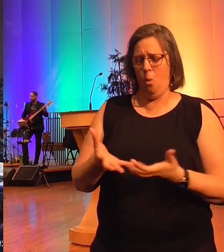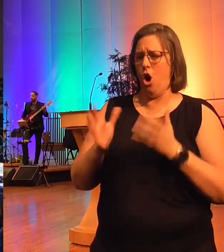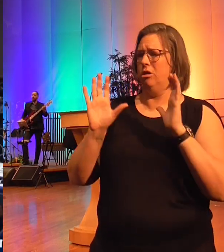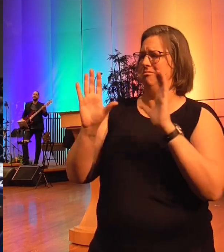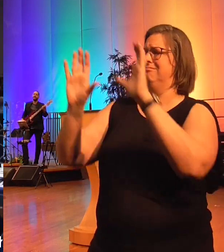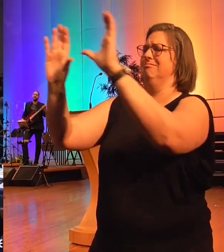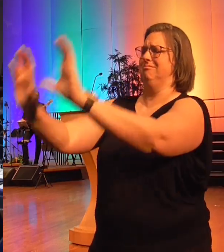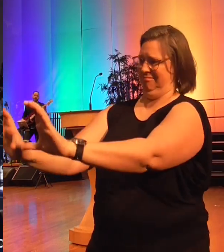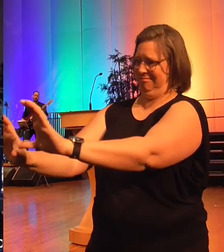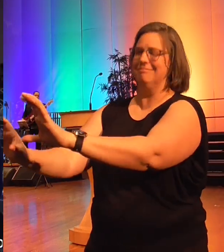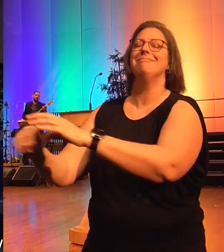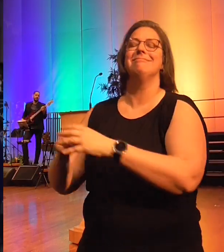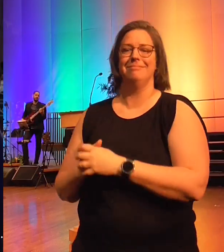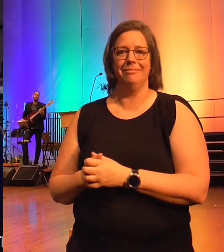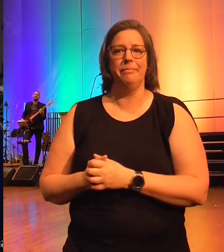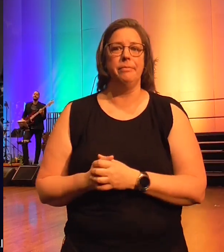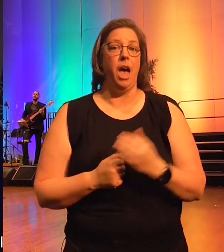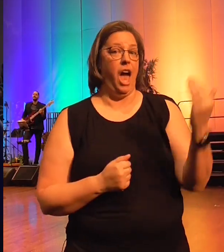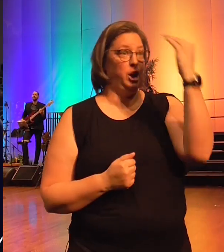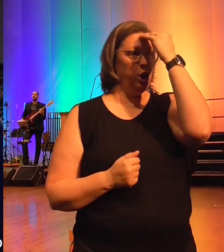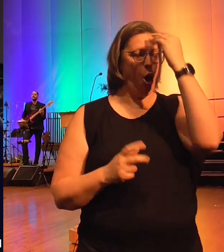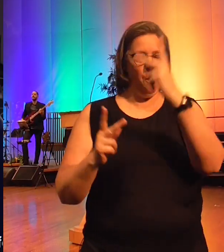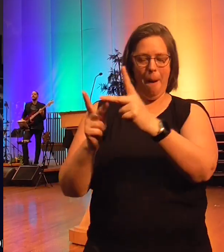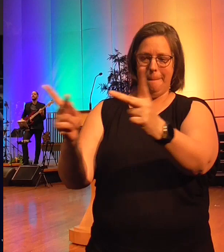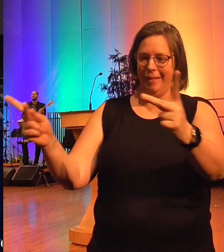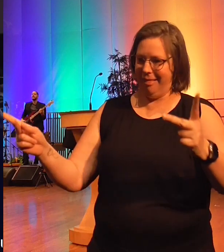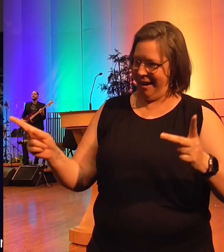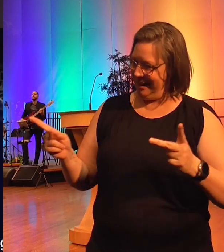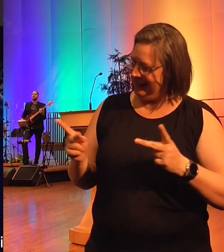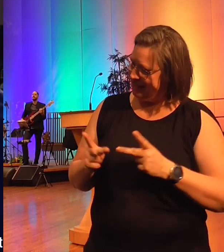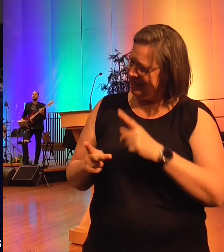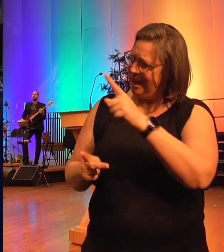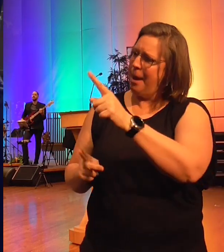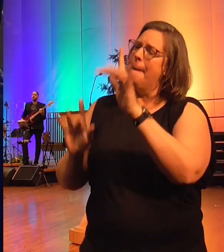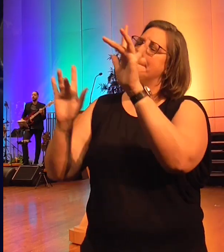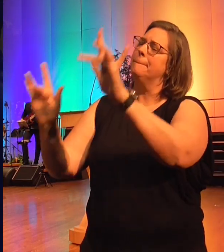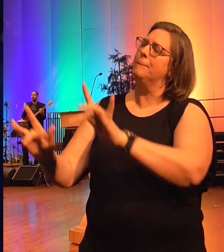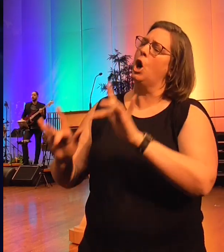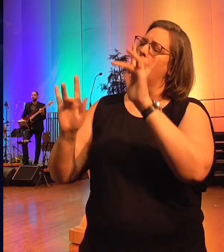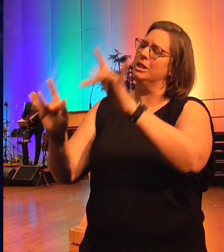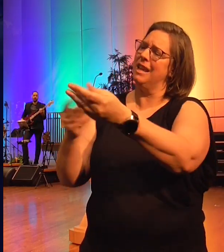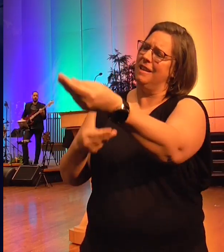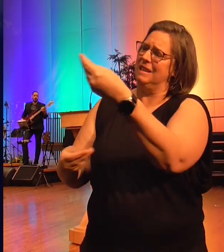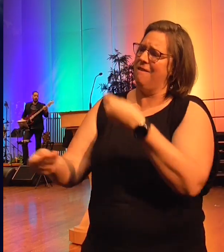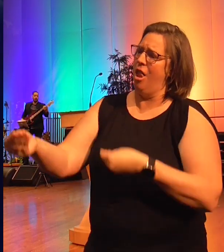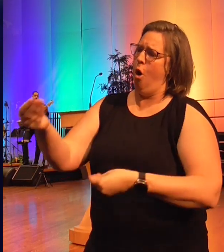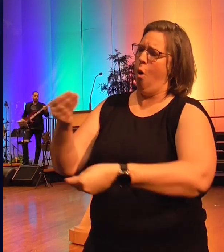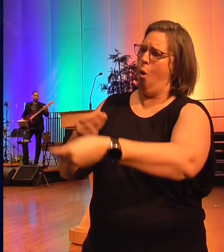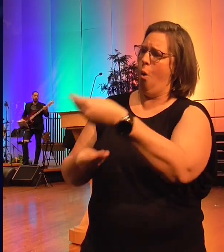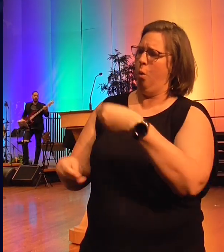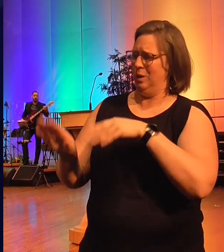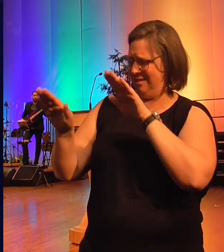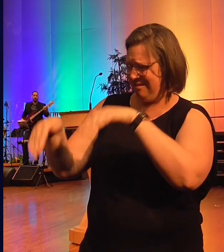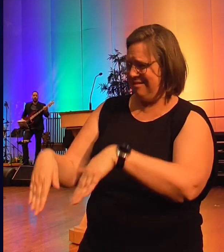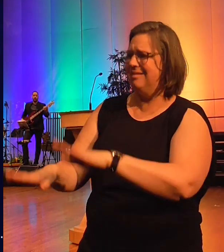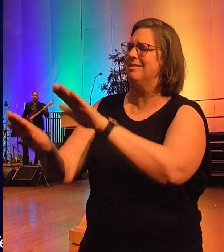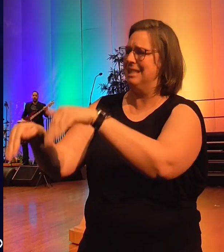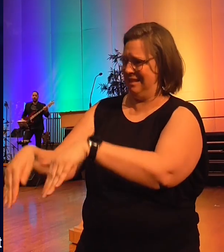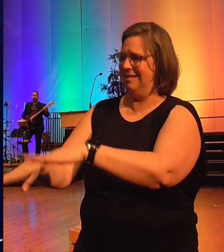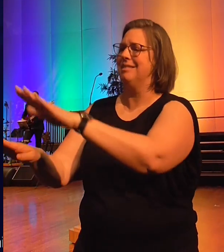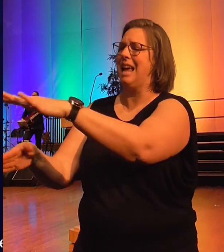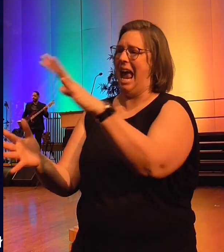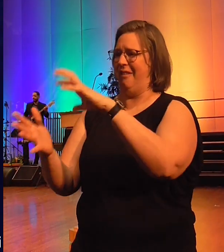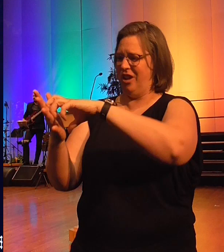soul. I know a place where mercy flows and take the stains, make them whiter